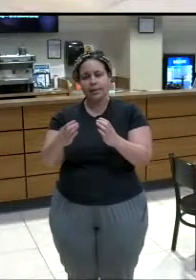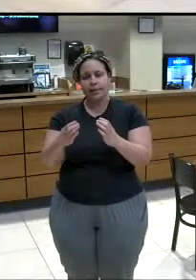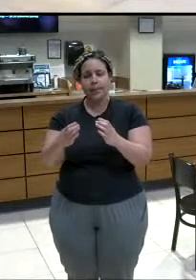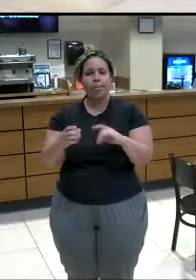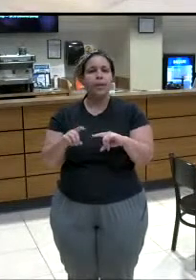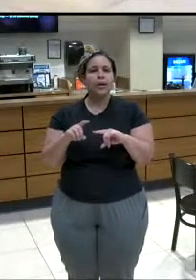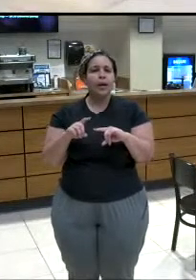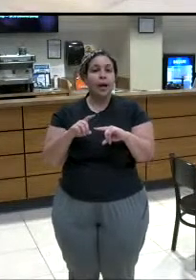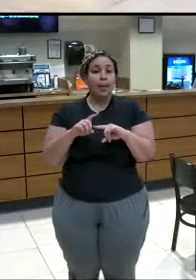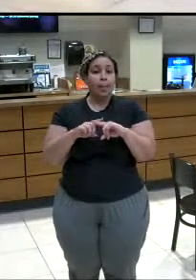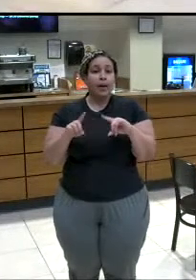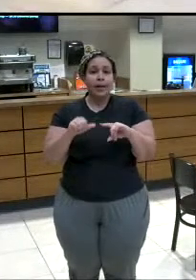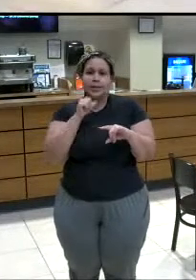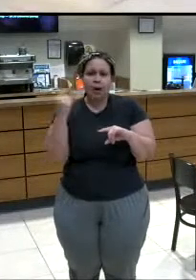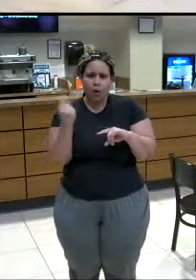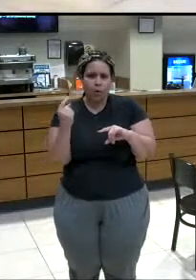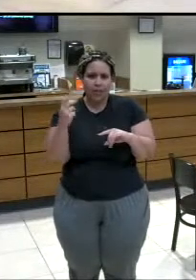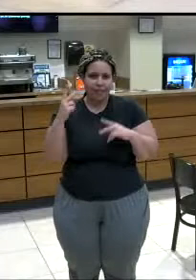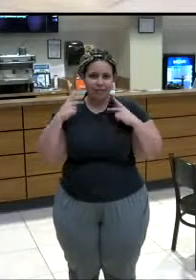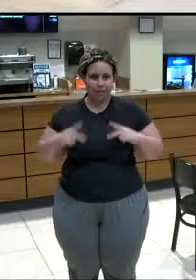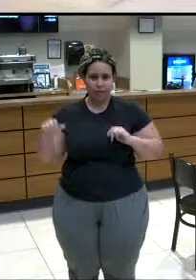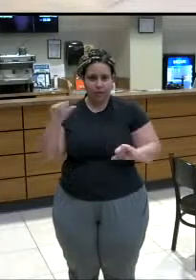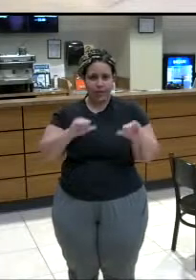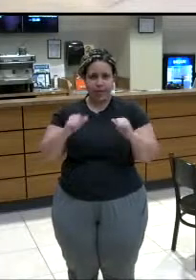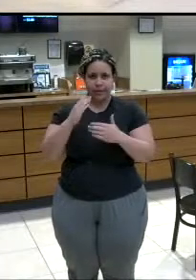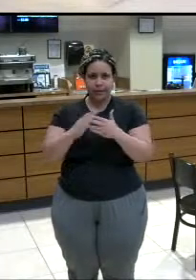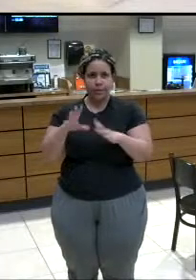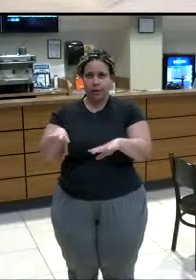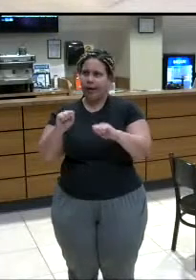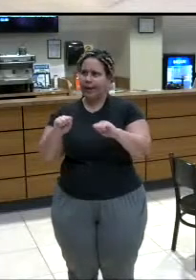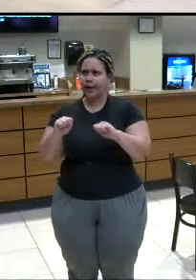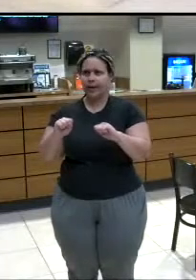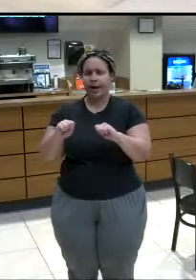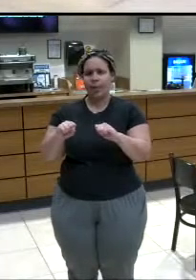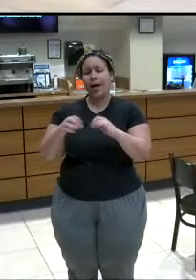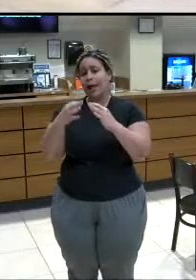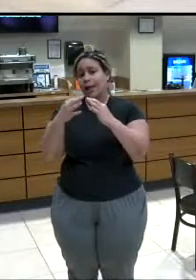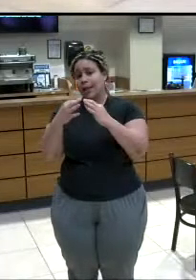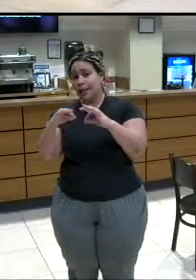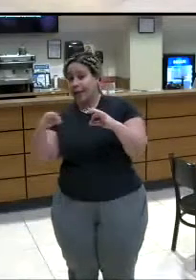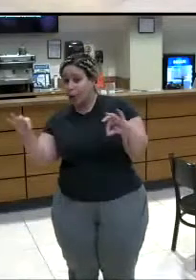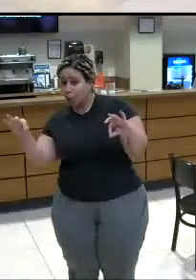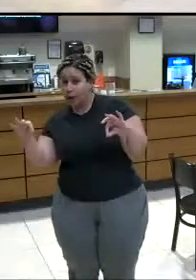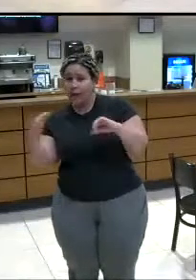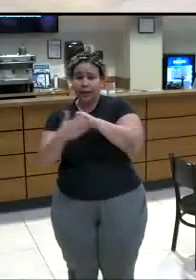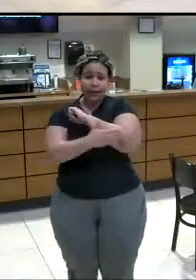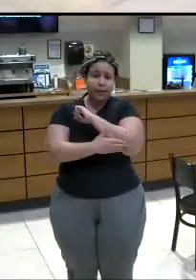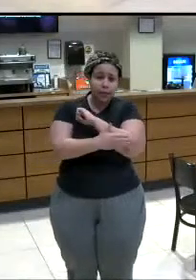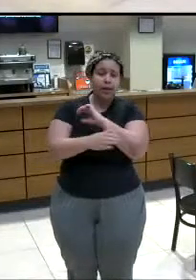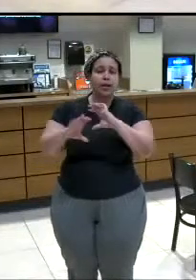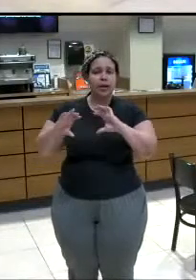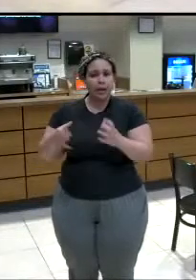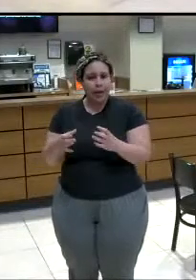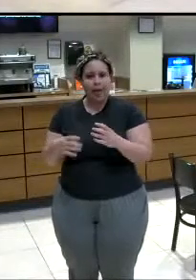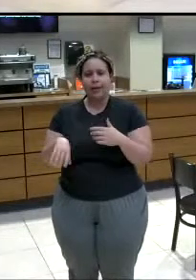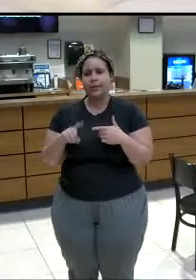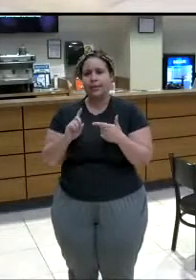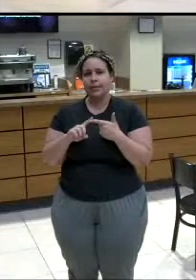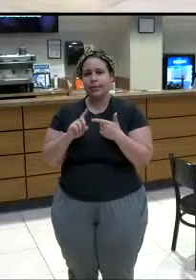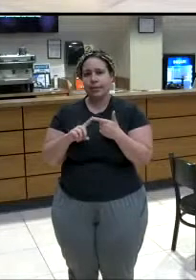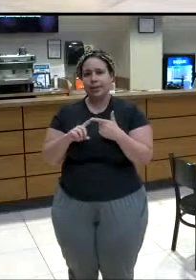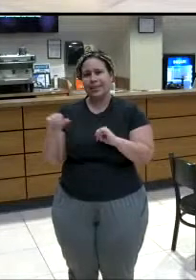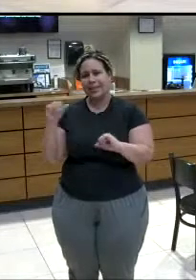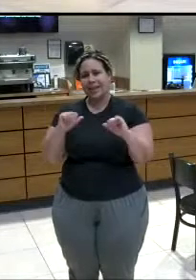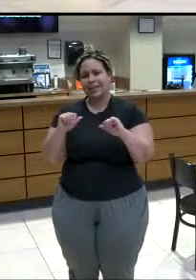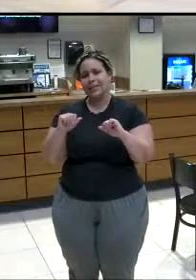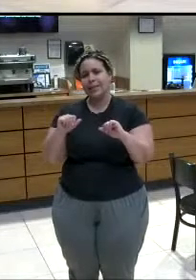science. We have a ton of kids that are taking a world language. We have kids that are taking ag science, which is a career, a